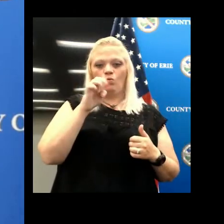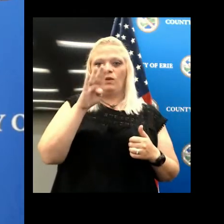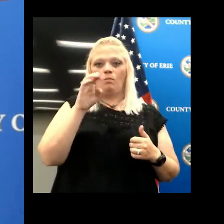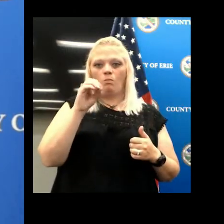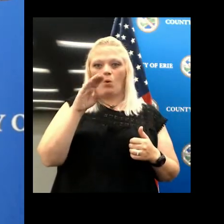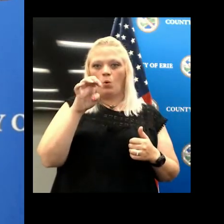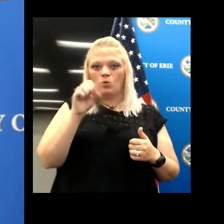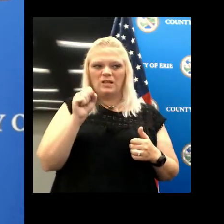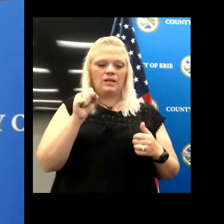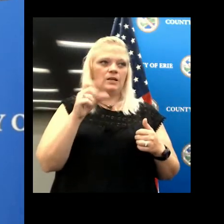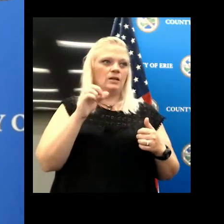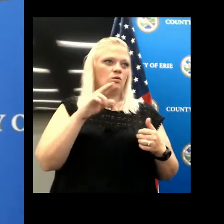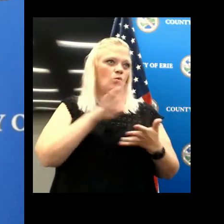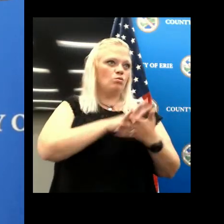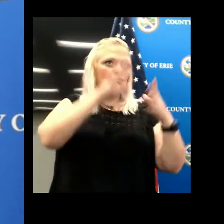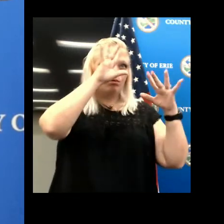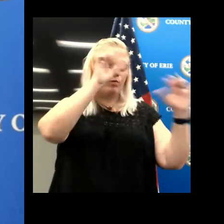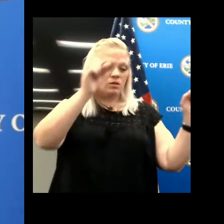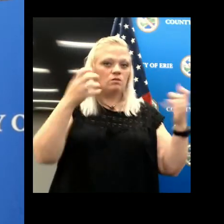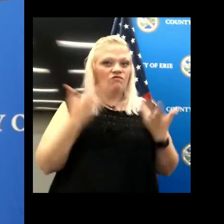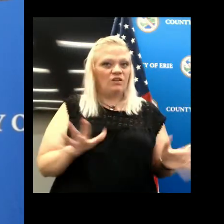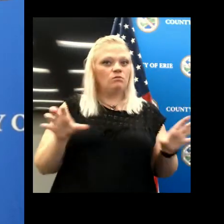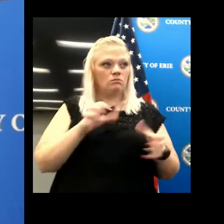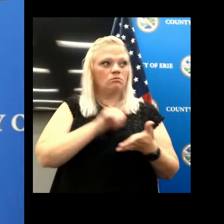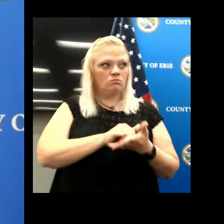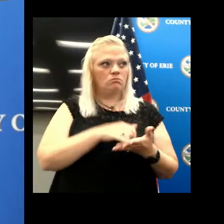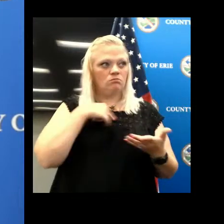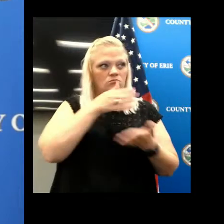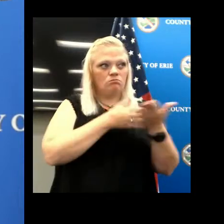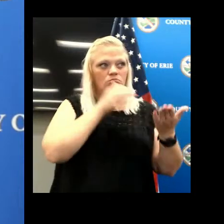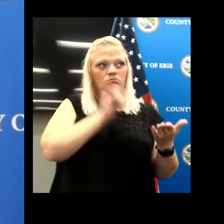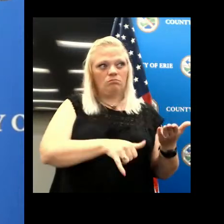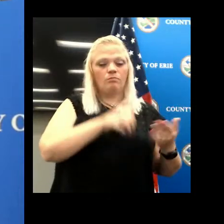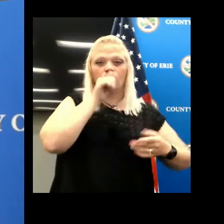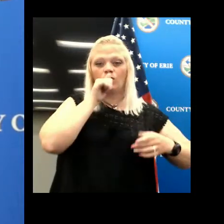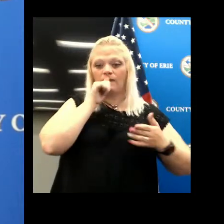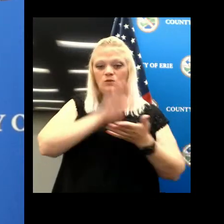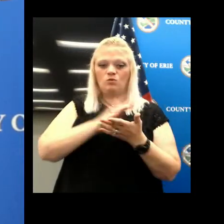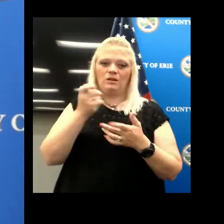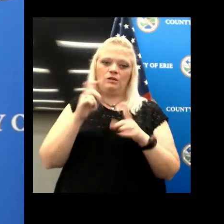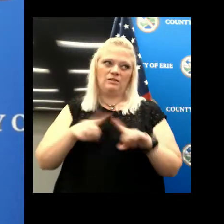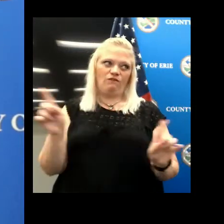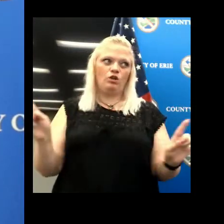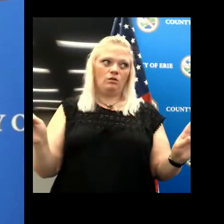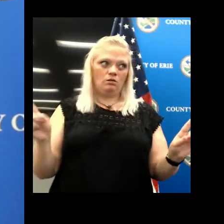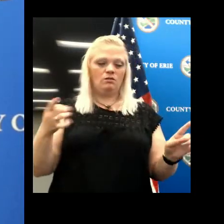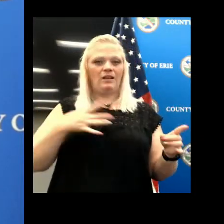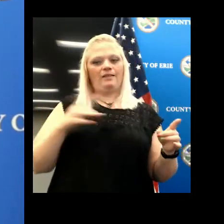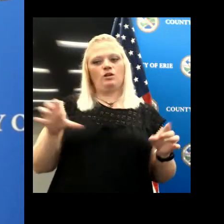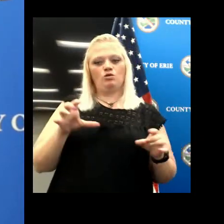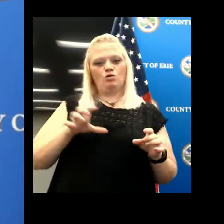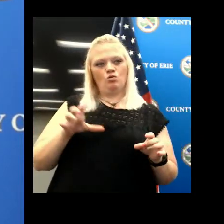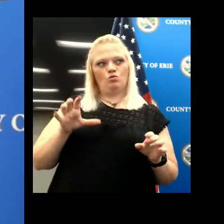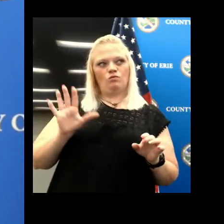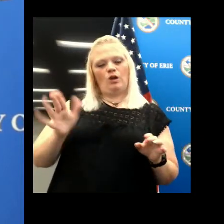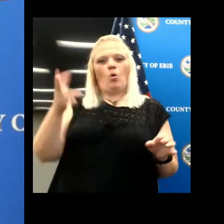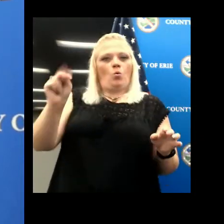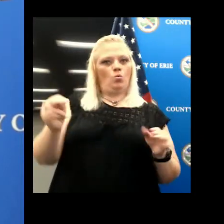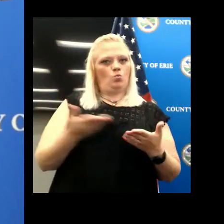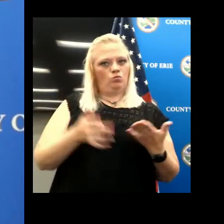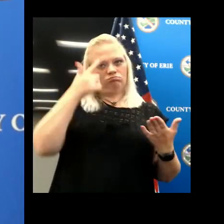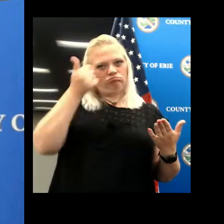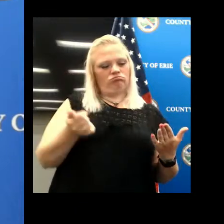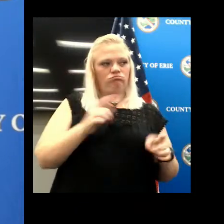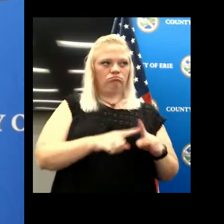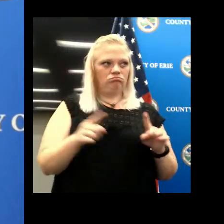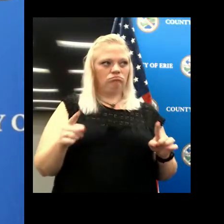school superintendents, which we have done and I've been part of. The private schools are a little different. They like to do their own thing sometimes, but we have